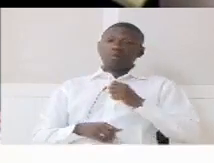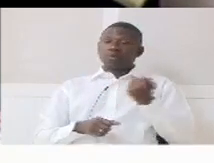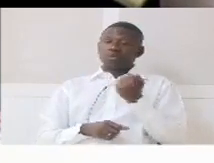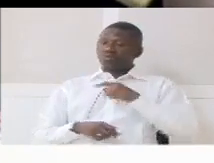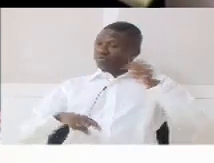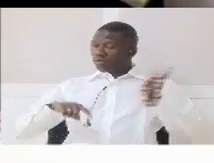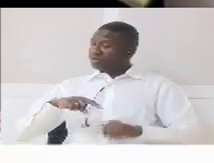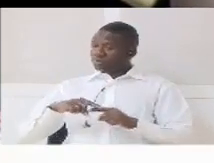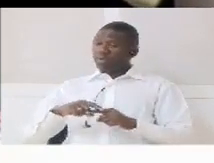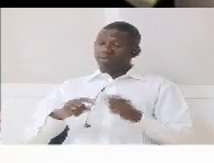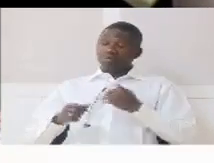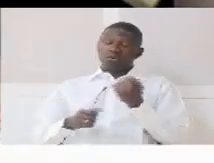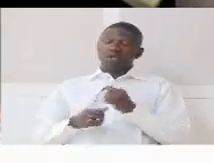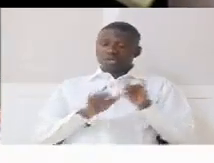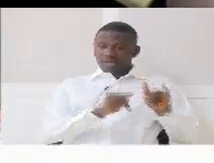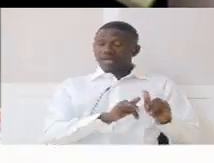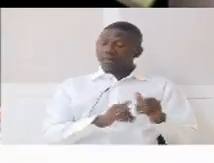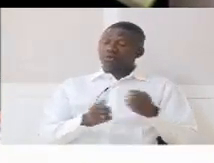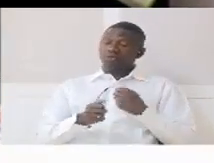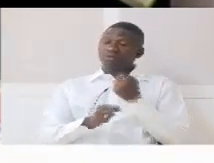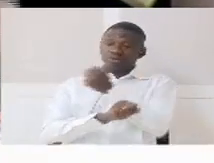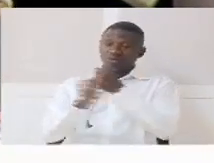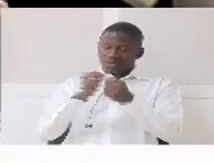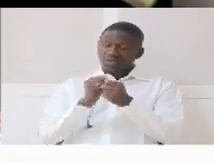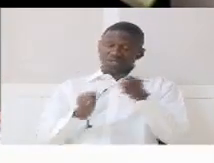they are there because they because requested of the condition it. Me remind. Because of the